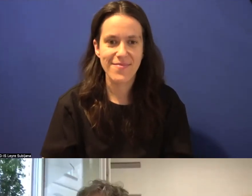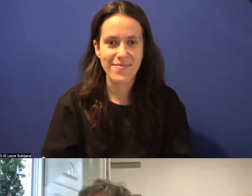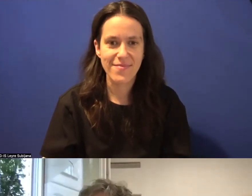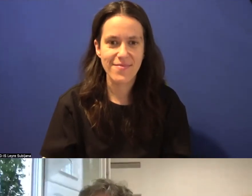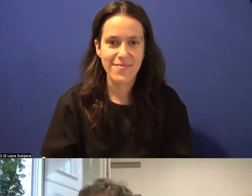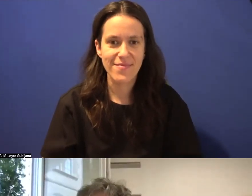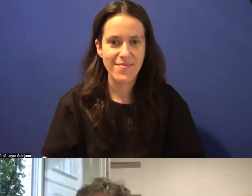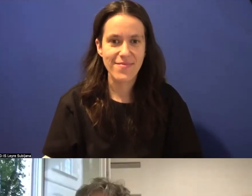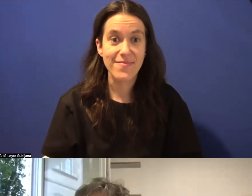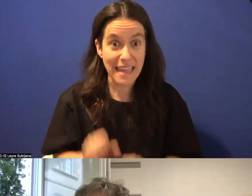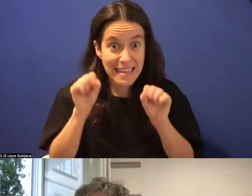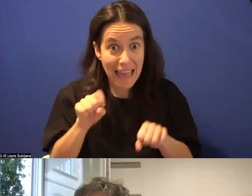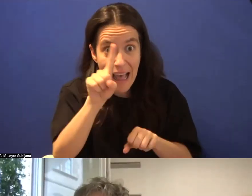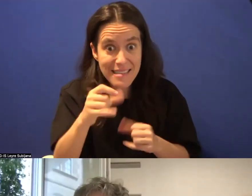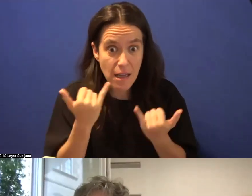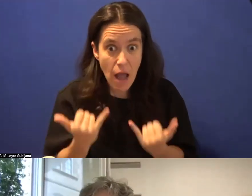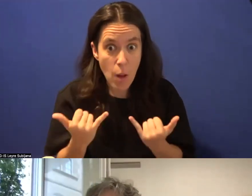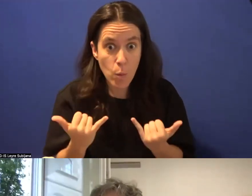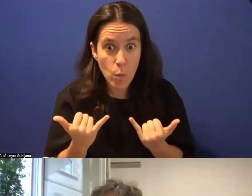Can I ask my question now?